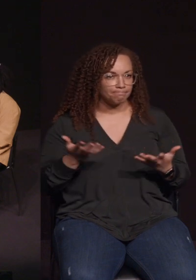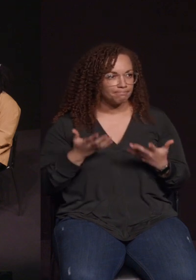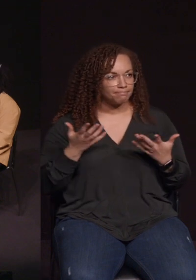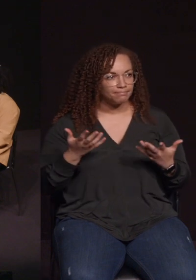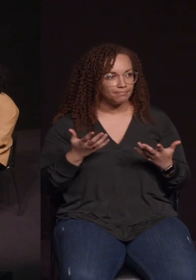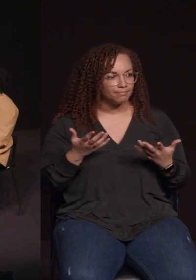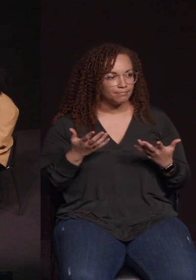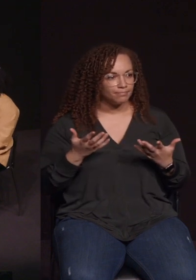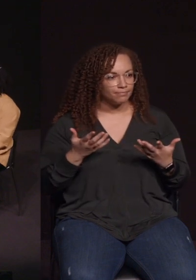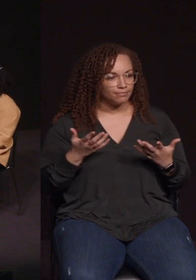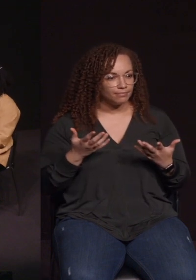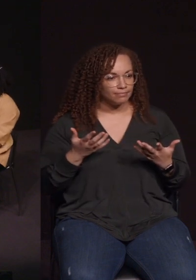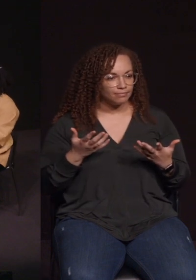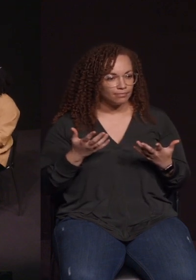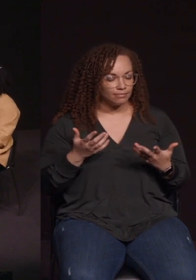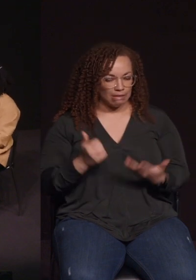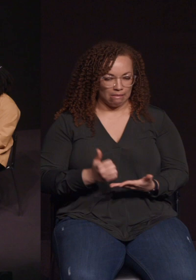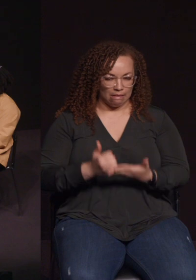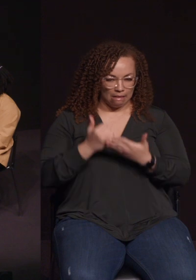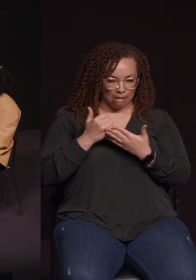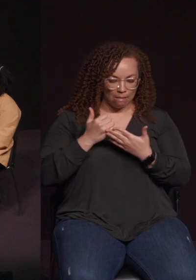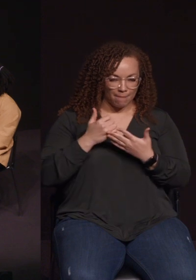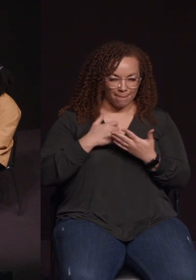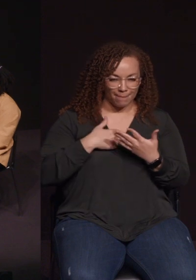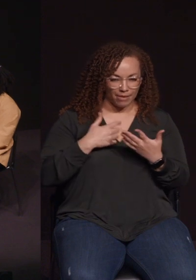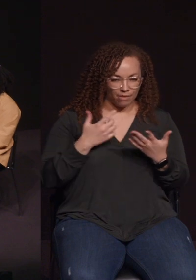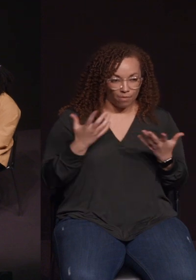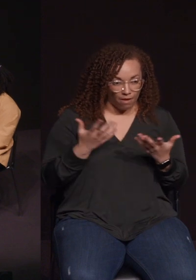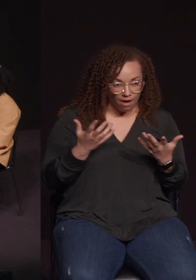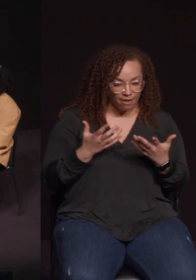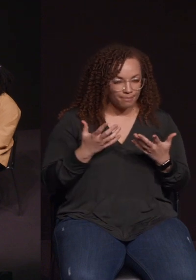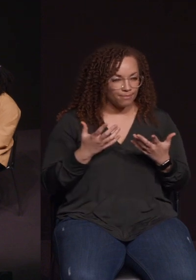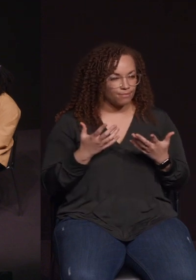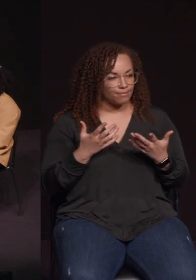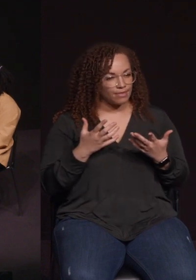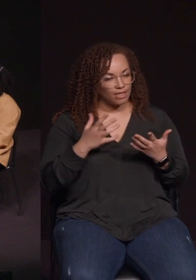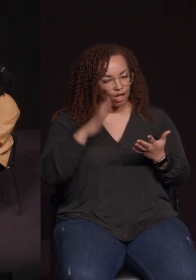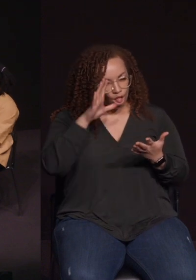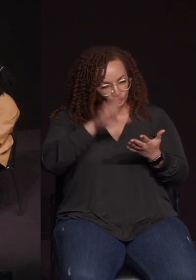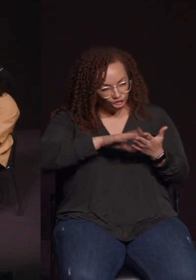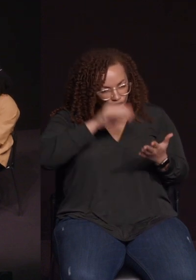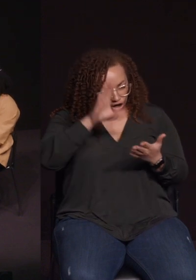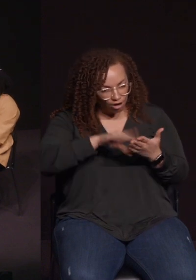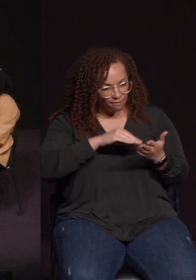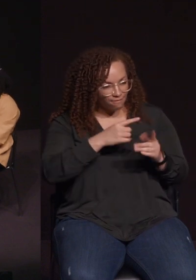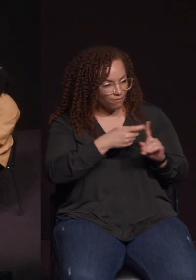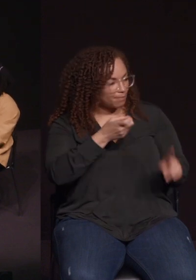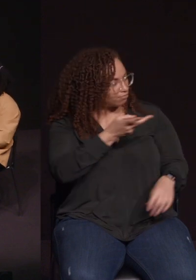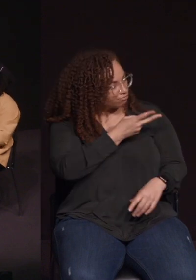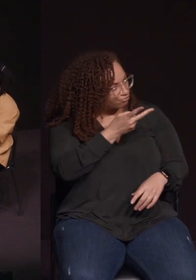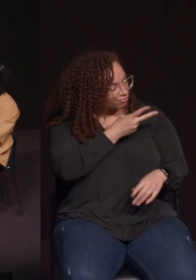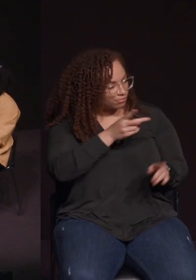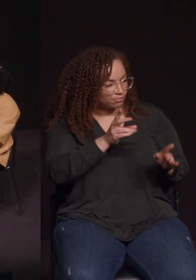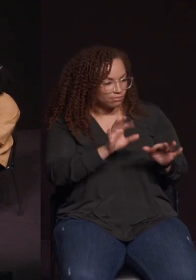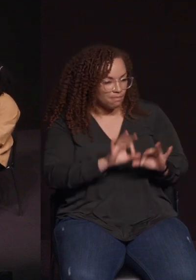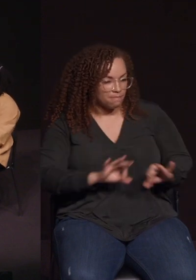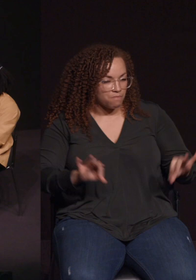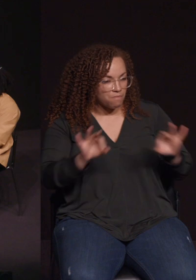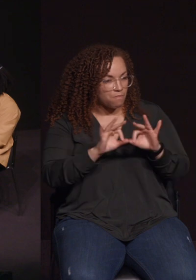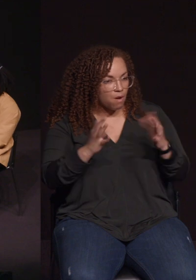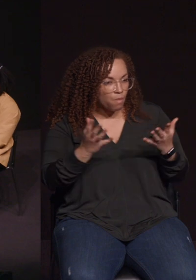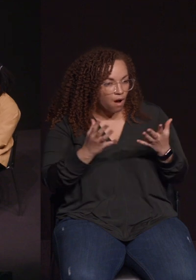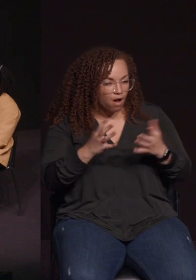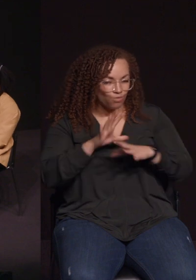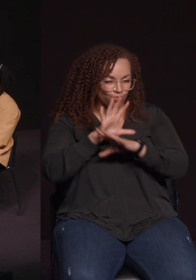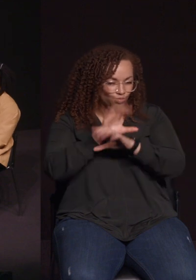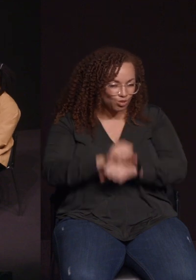just instructive for me is getting to learn from y'all about the importance of ritual, the importance of like